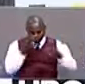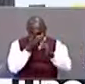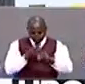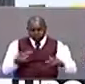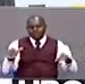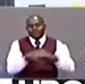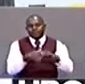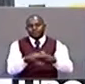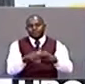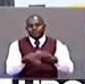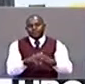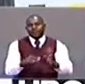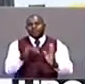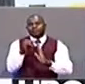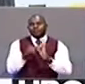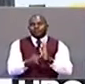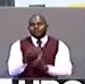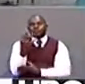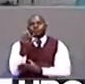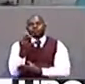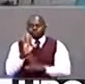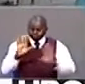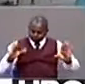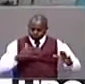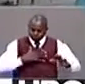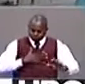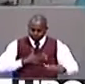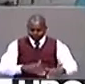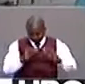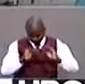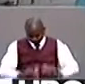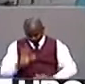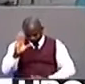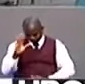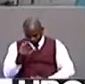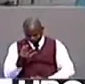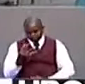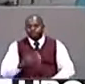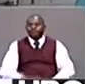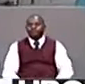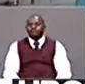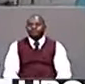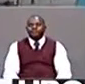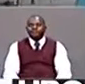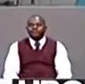members, let us go to item 4, please. Let's go to item 4.